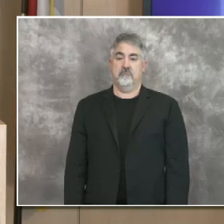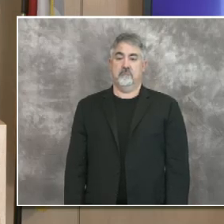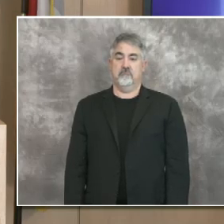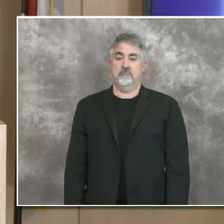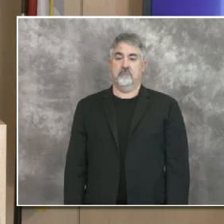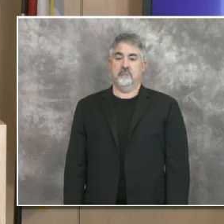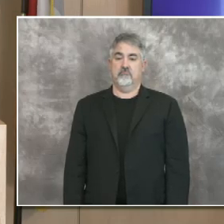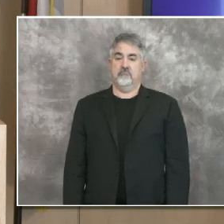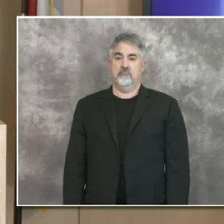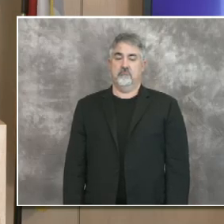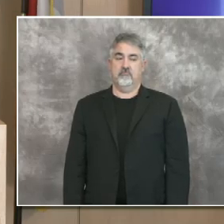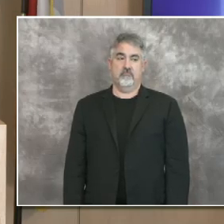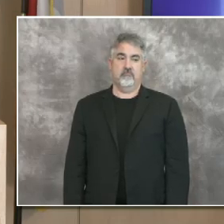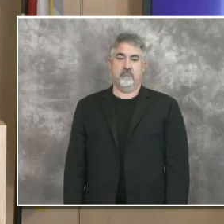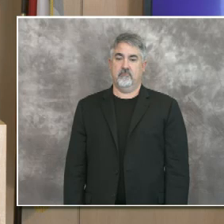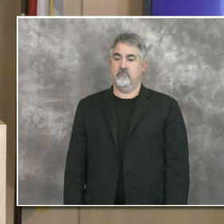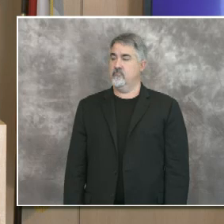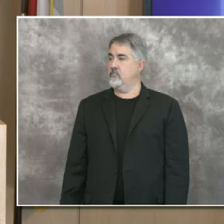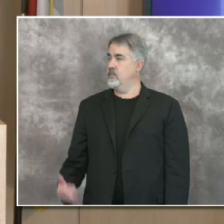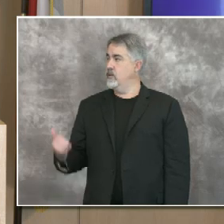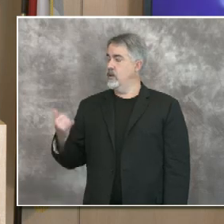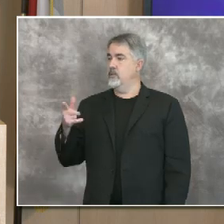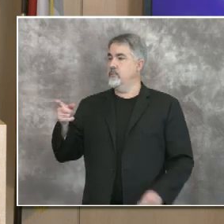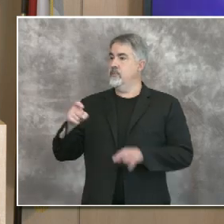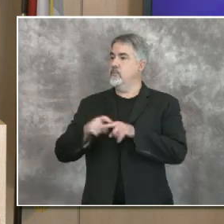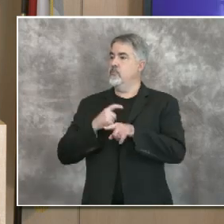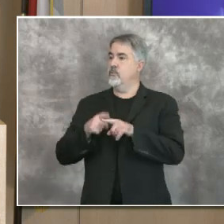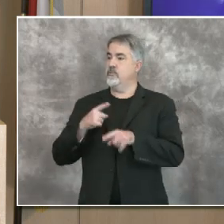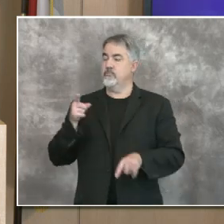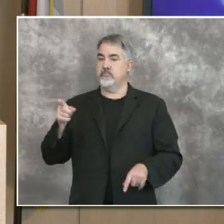outlet and your name, please do so when you're introduced.